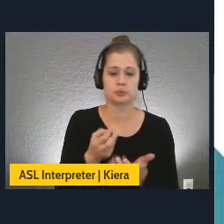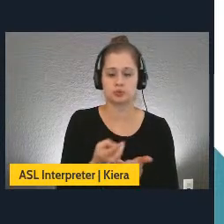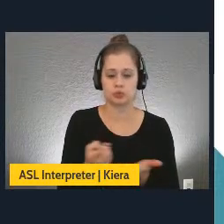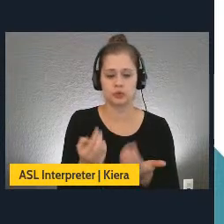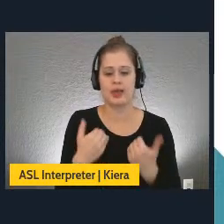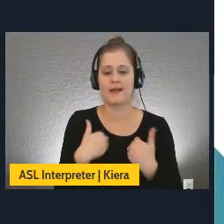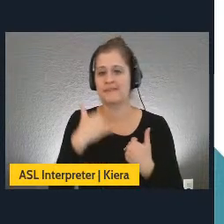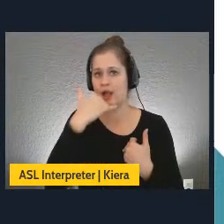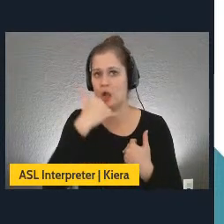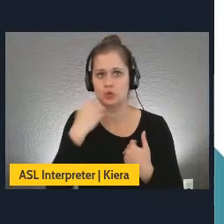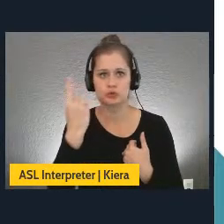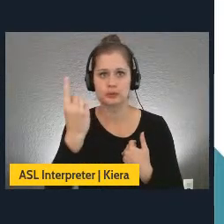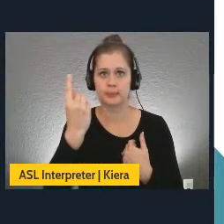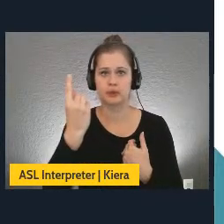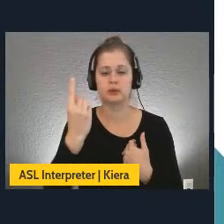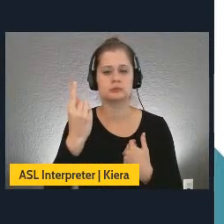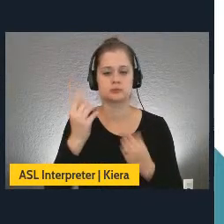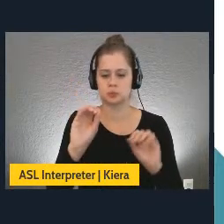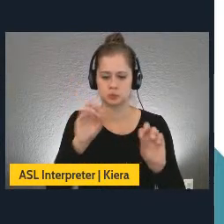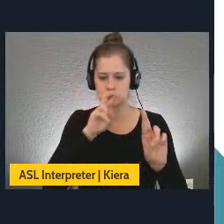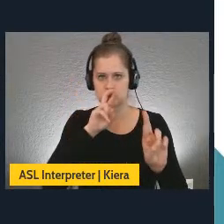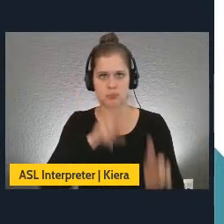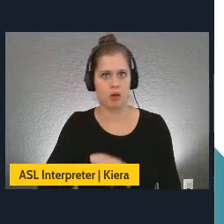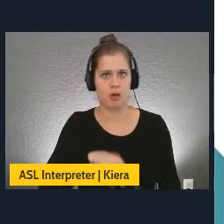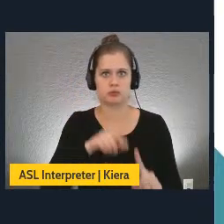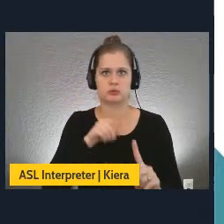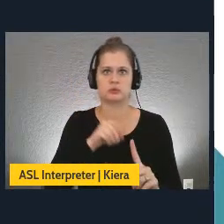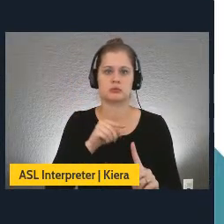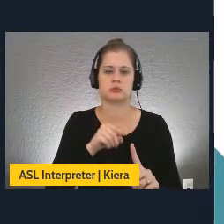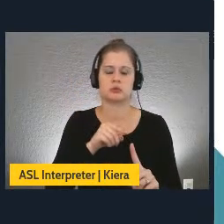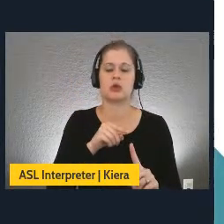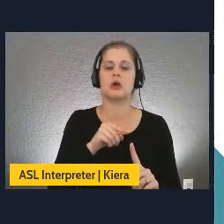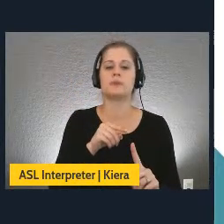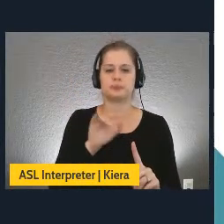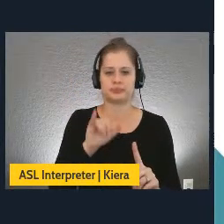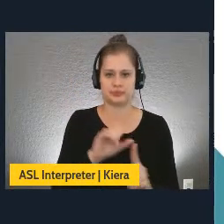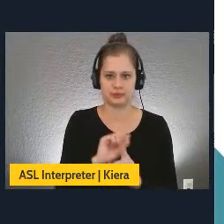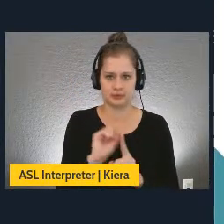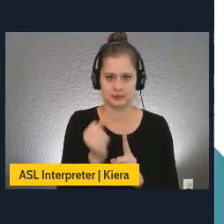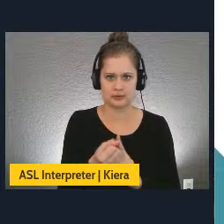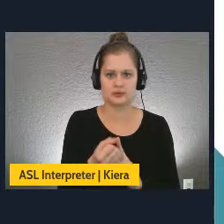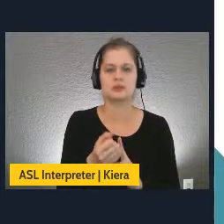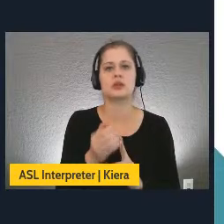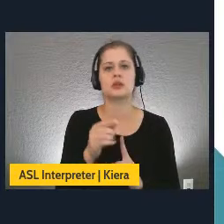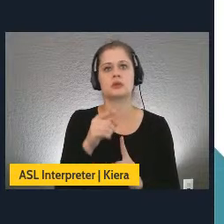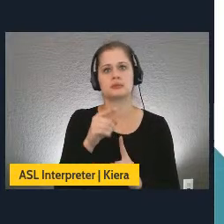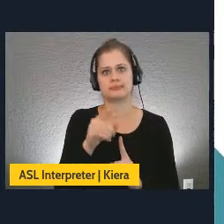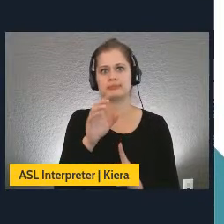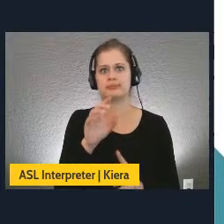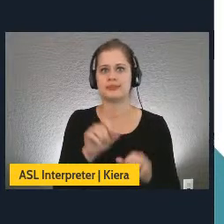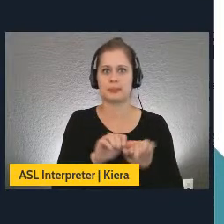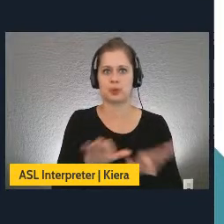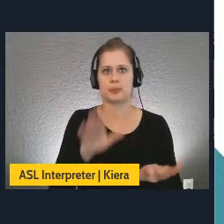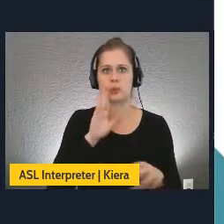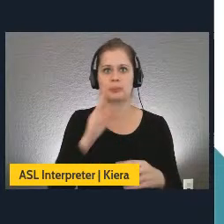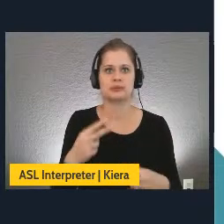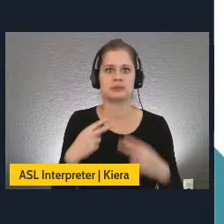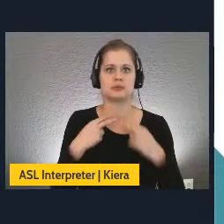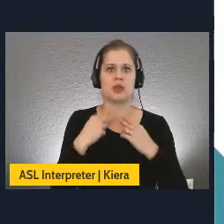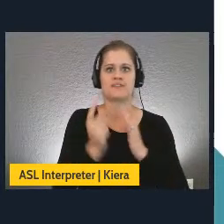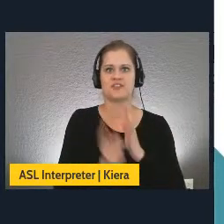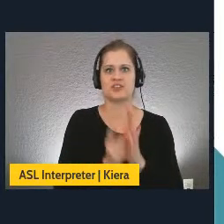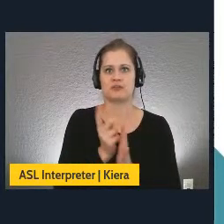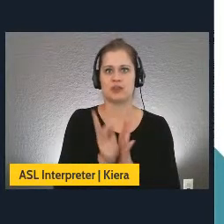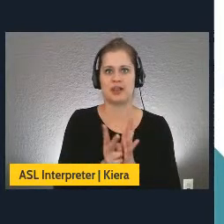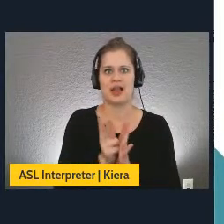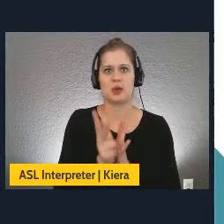a response from your custom resource provider. In that case, the deployment will be stuck for several hours, which is really bad, as